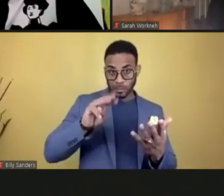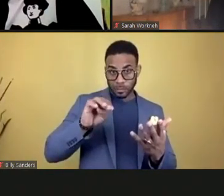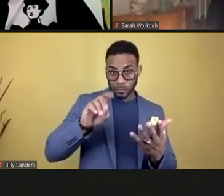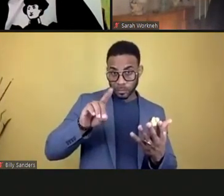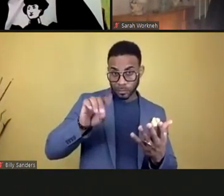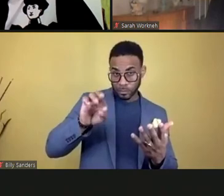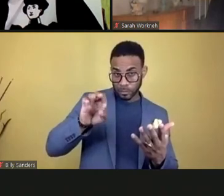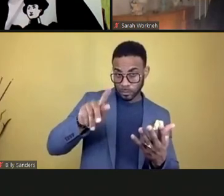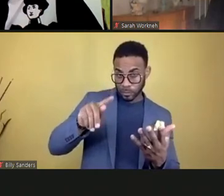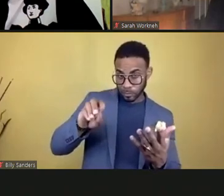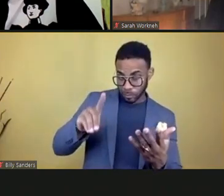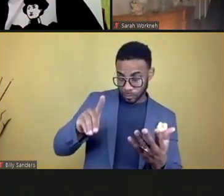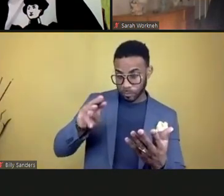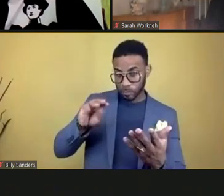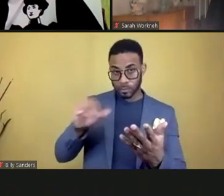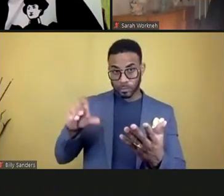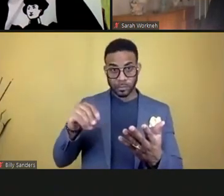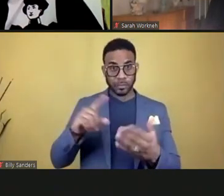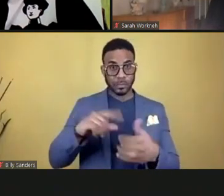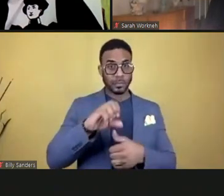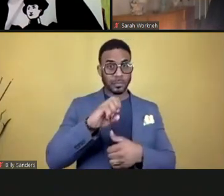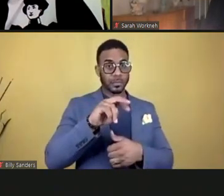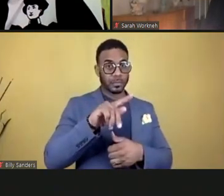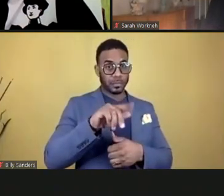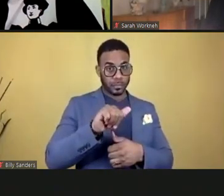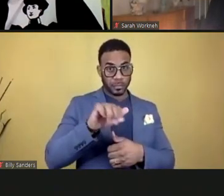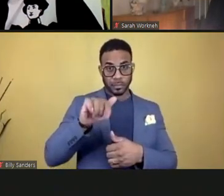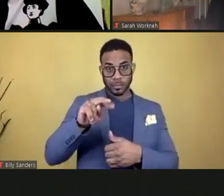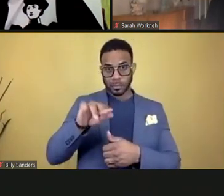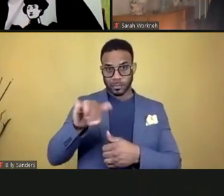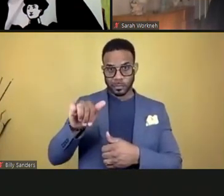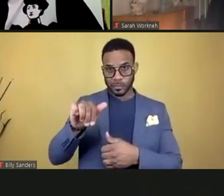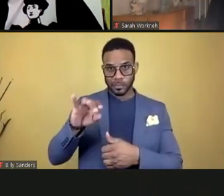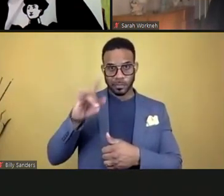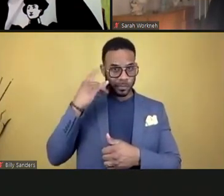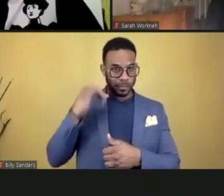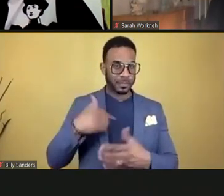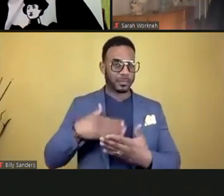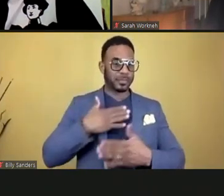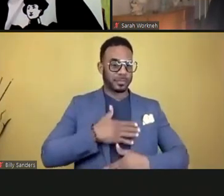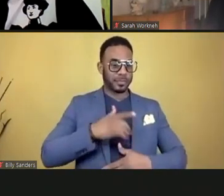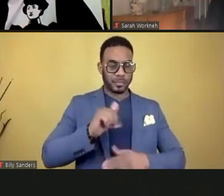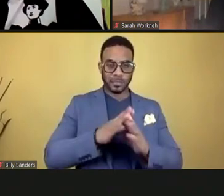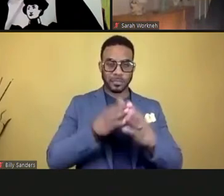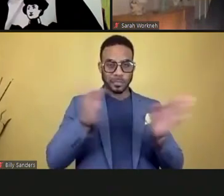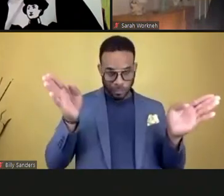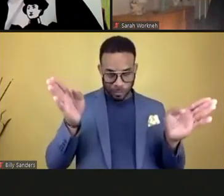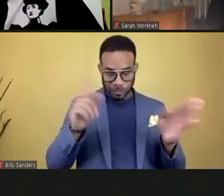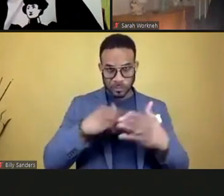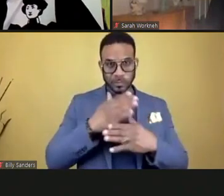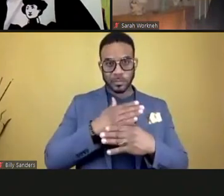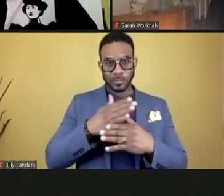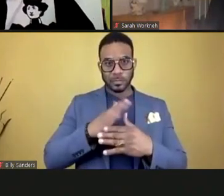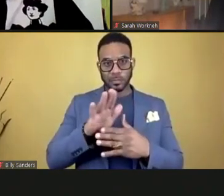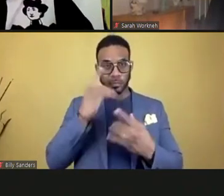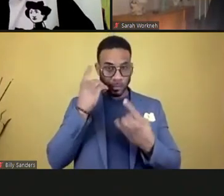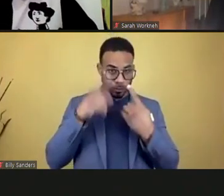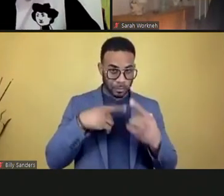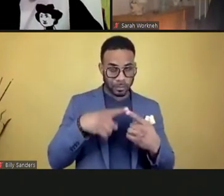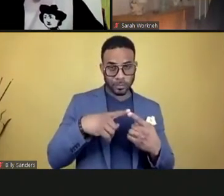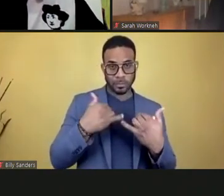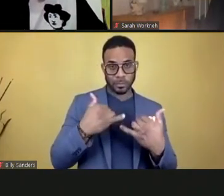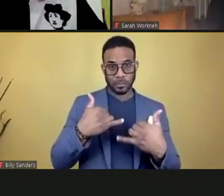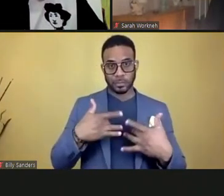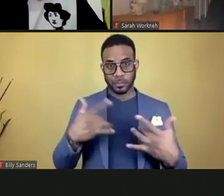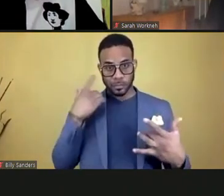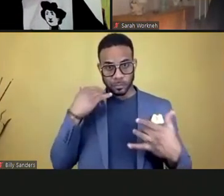Medford, Massachusetts, and Santa Ana, California. We appreciate your openness to sharing your thinking about the current